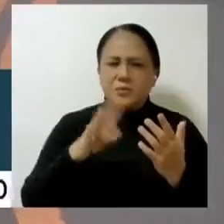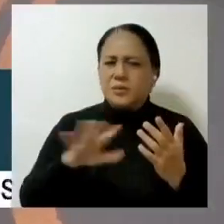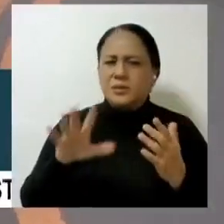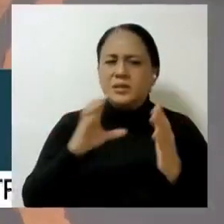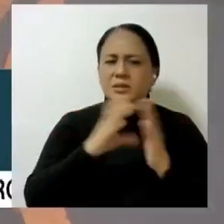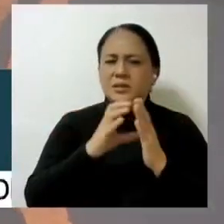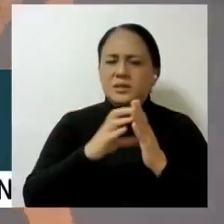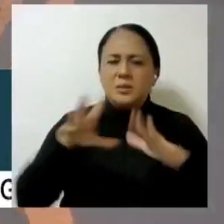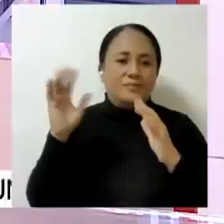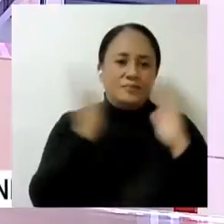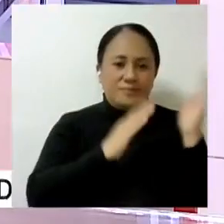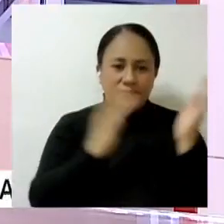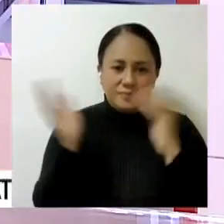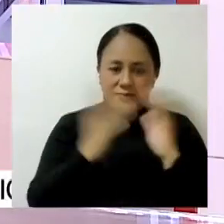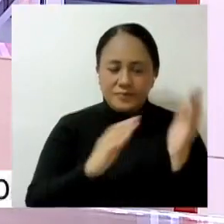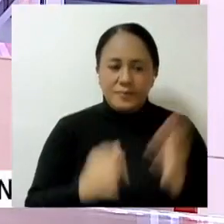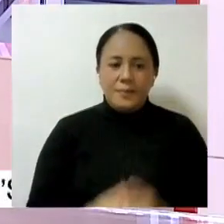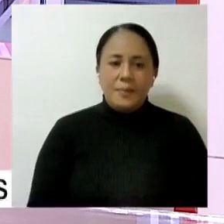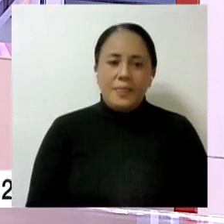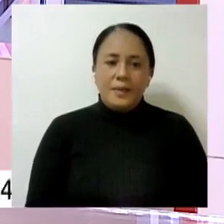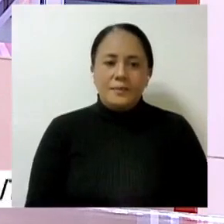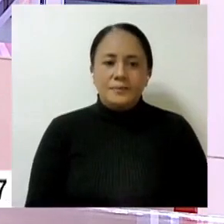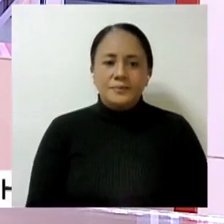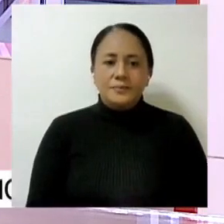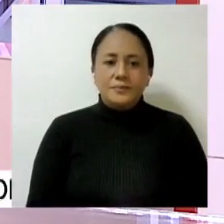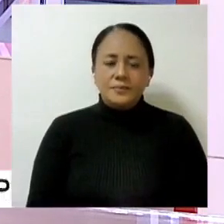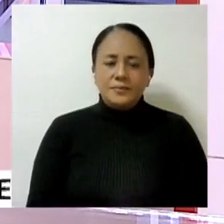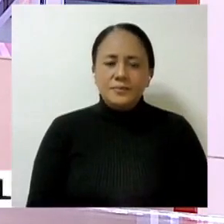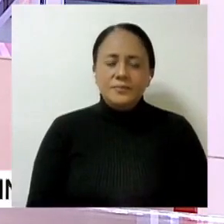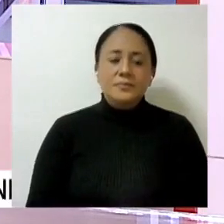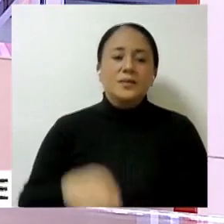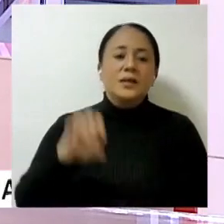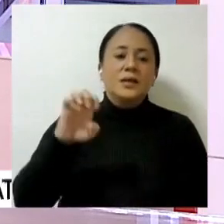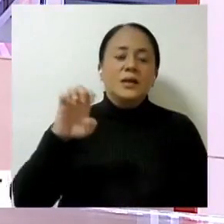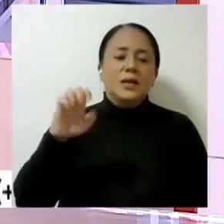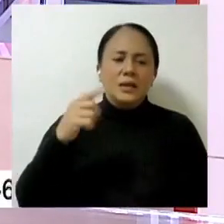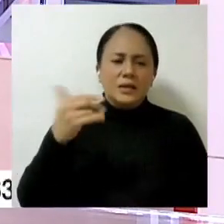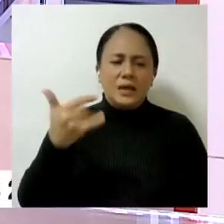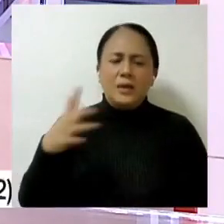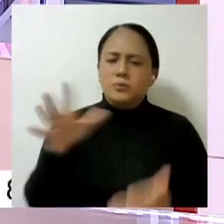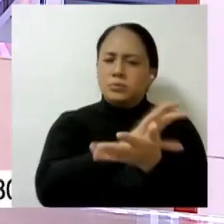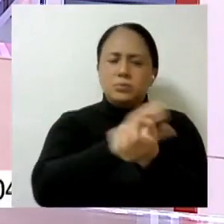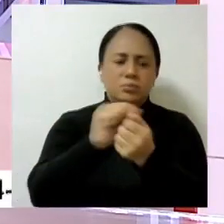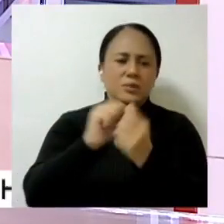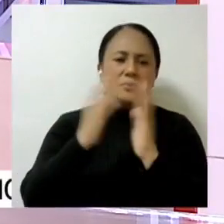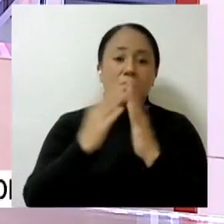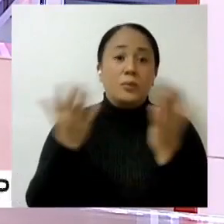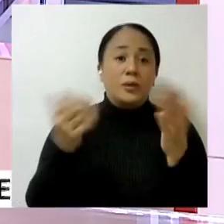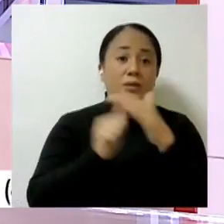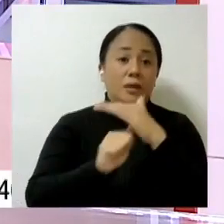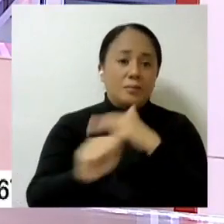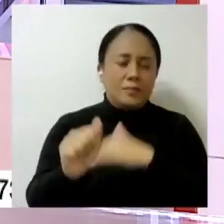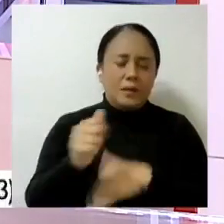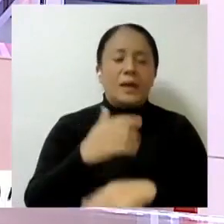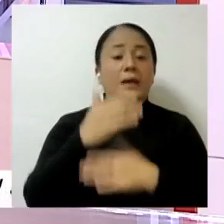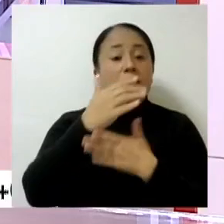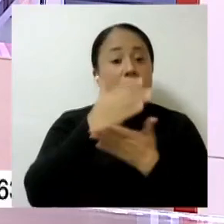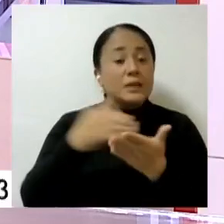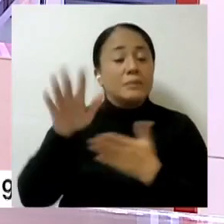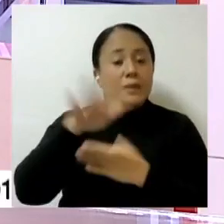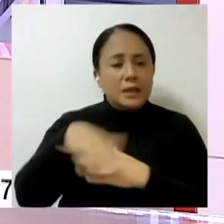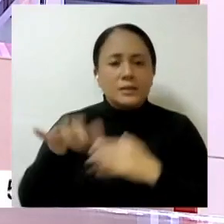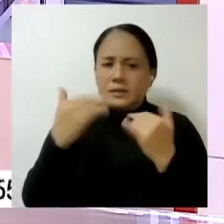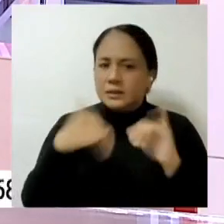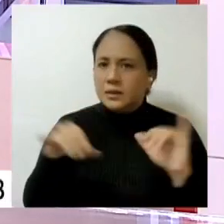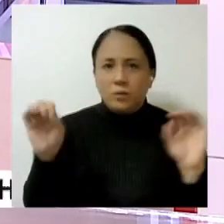height of the storm. Egay damaged dozens of homes in Abra, where some areas are still without power. Bianca